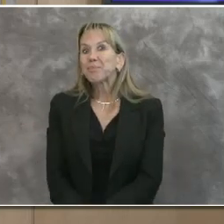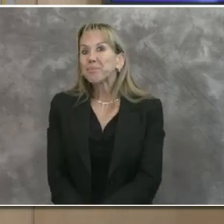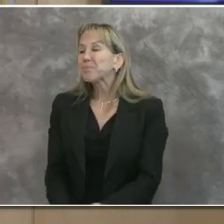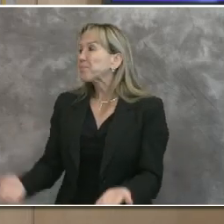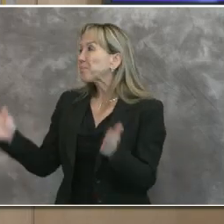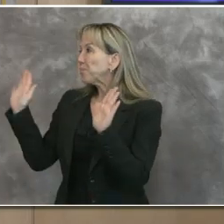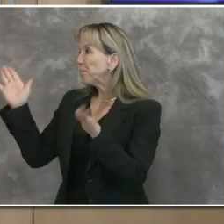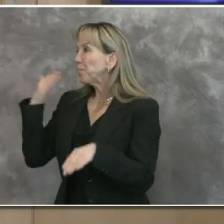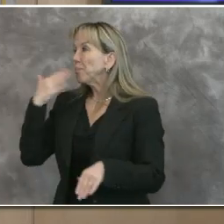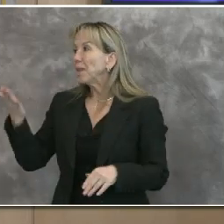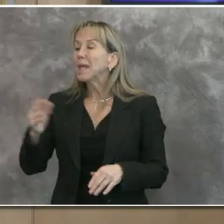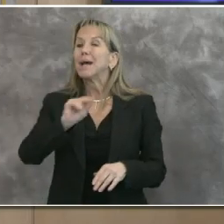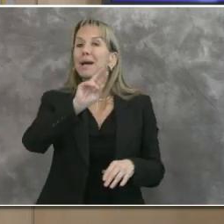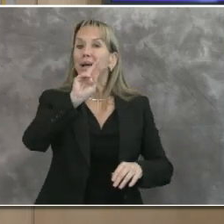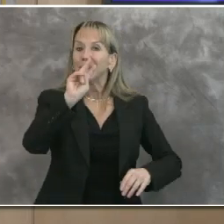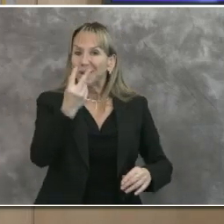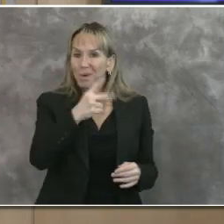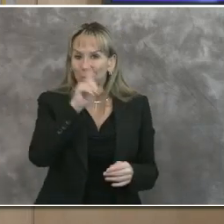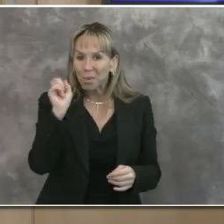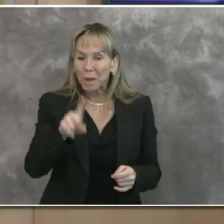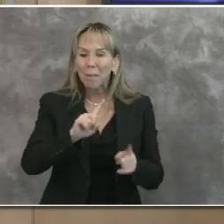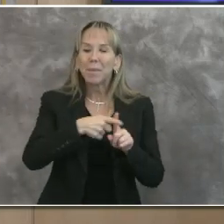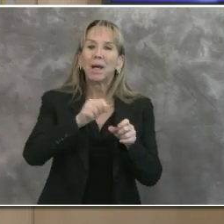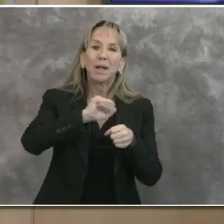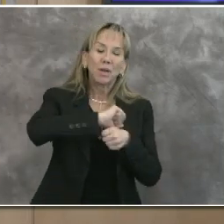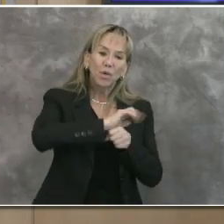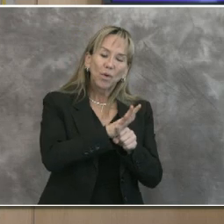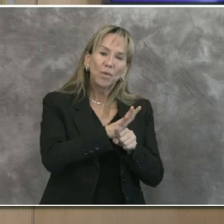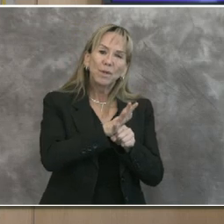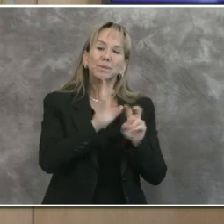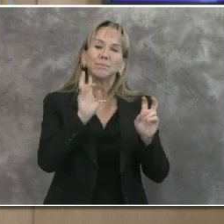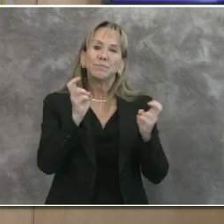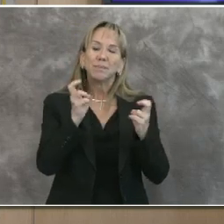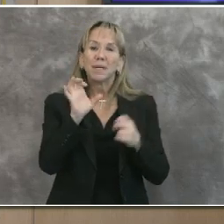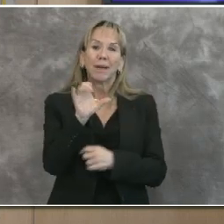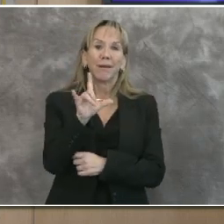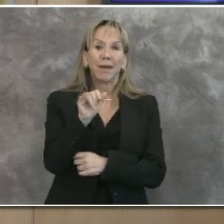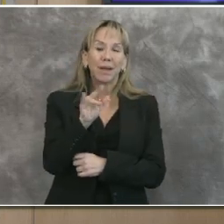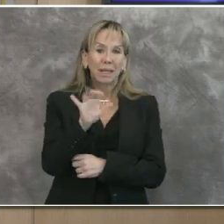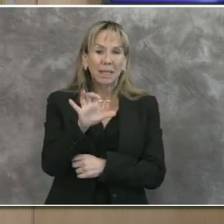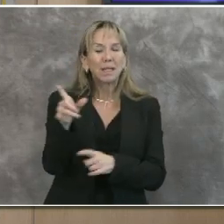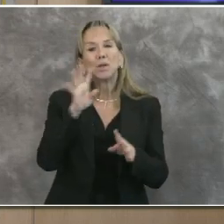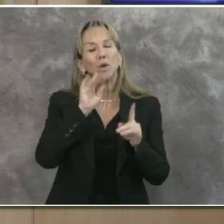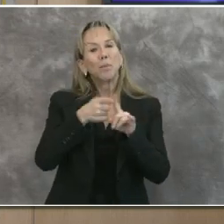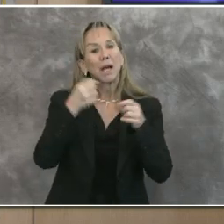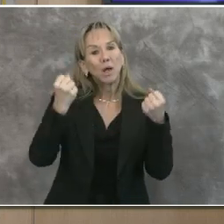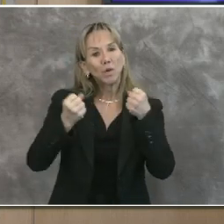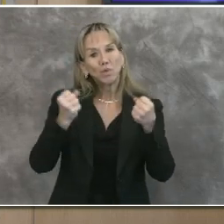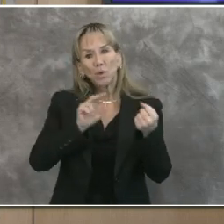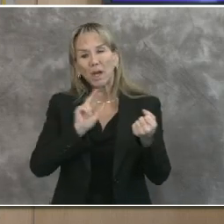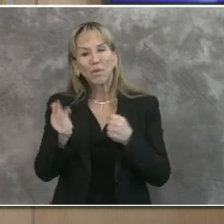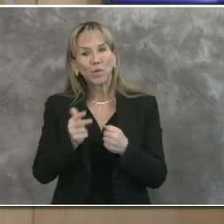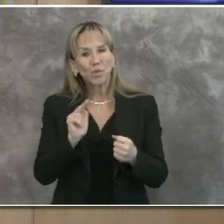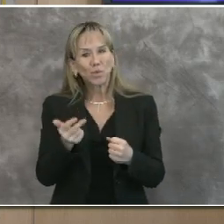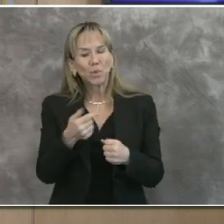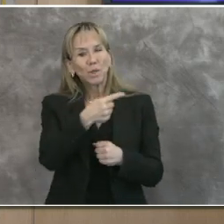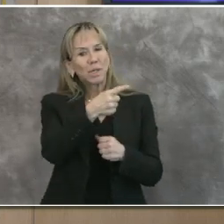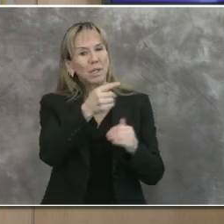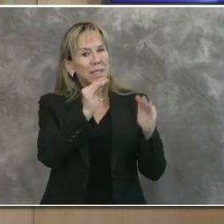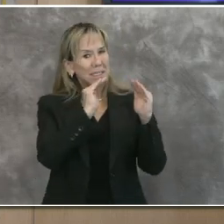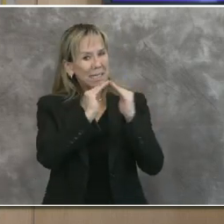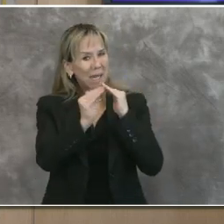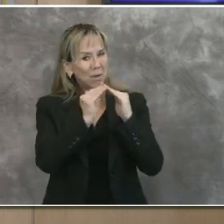Great, thank you. The second question is regarding the COVID clinic, the drive-through testing location in downtown. Do they need